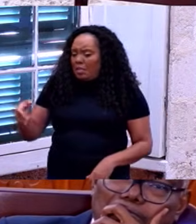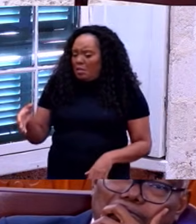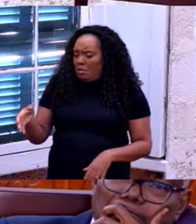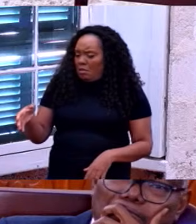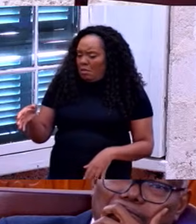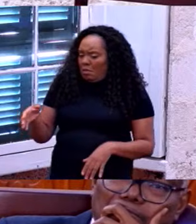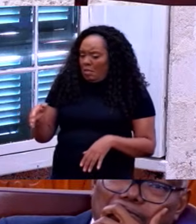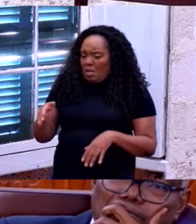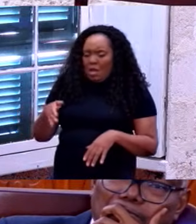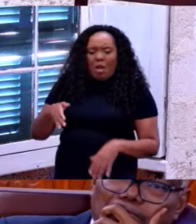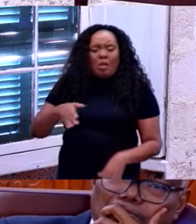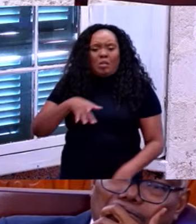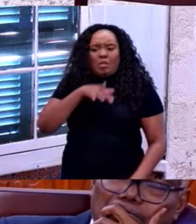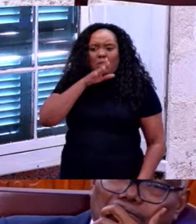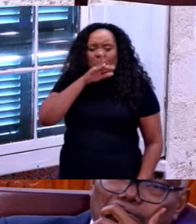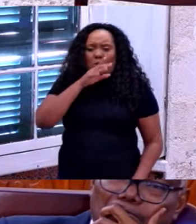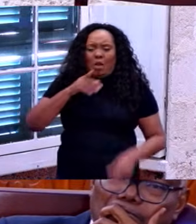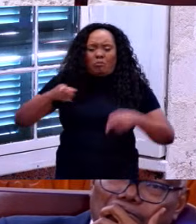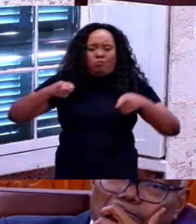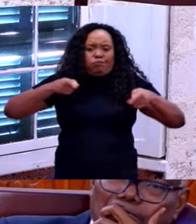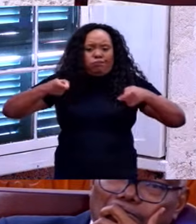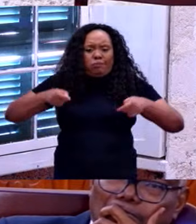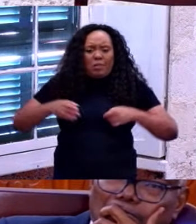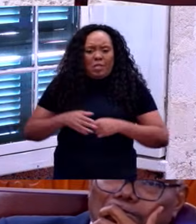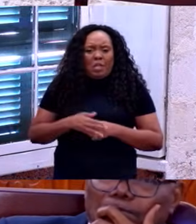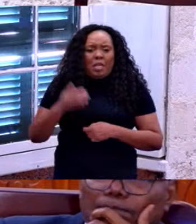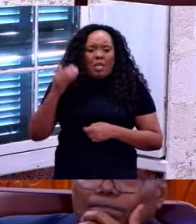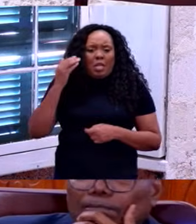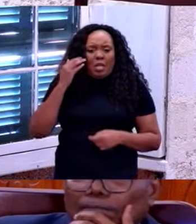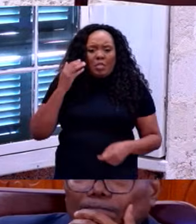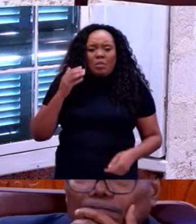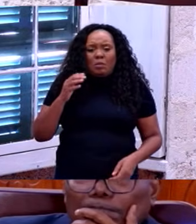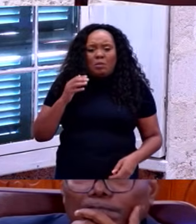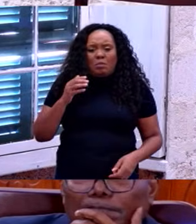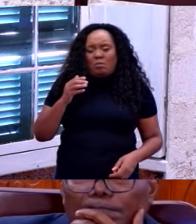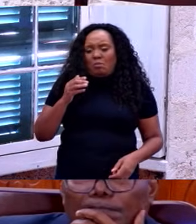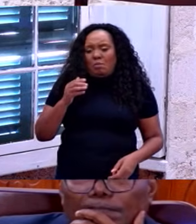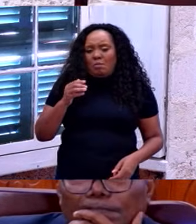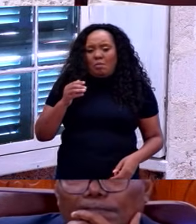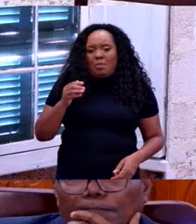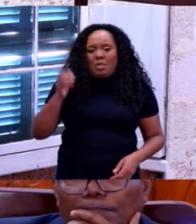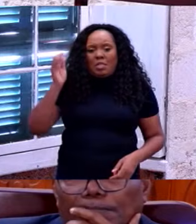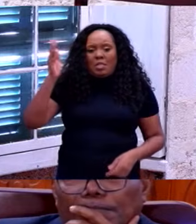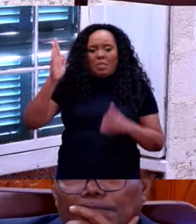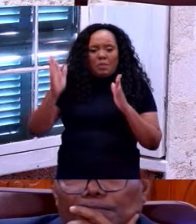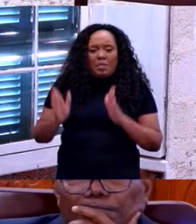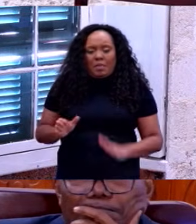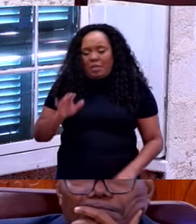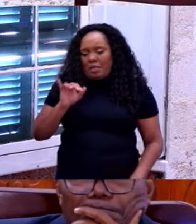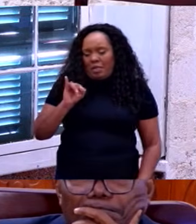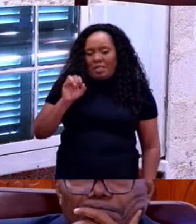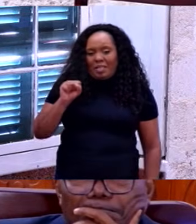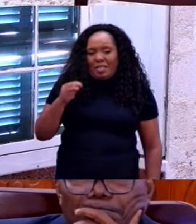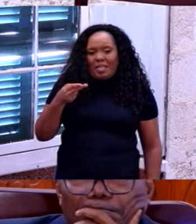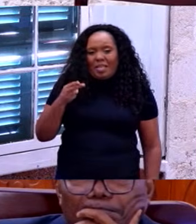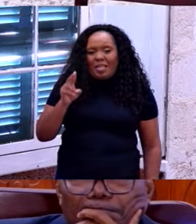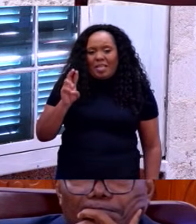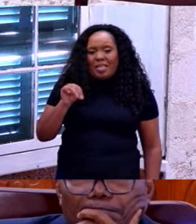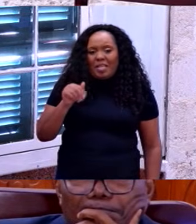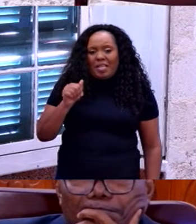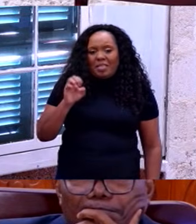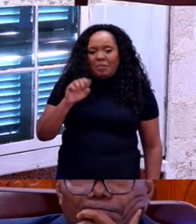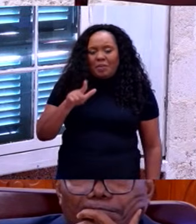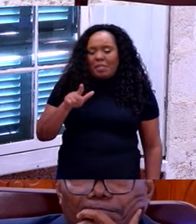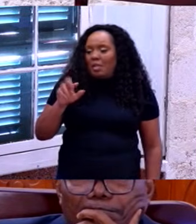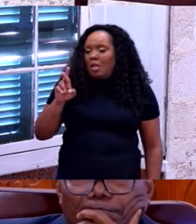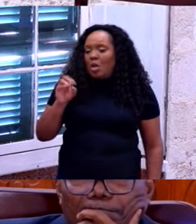Rowett had the habit of giving a little smile if there was a debate going on the estimates,